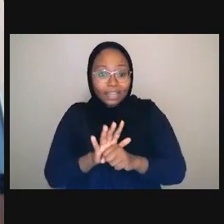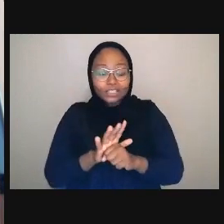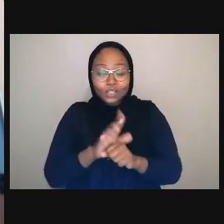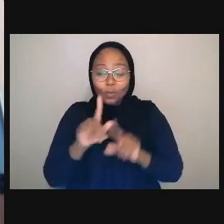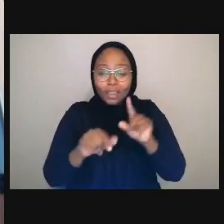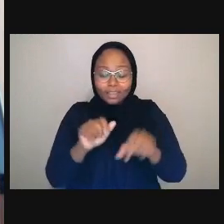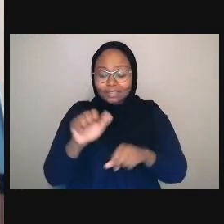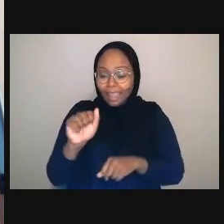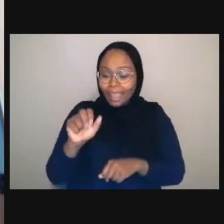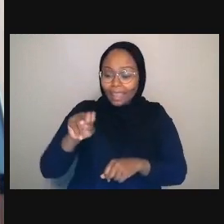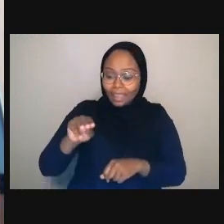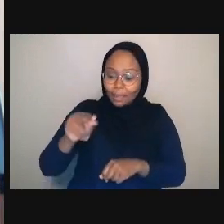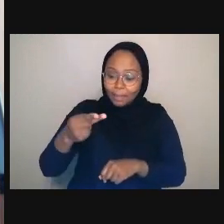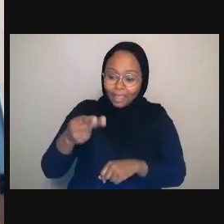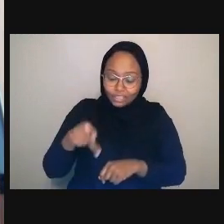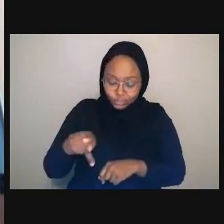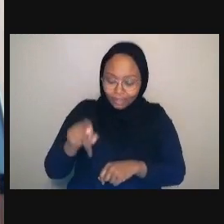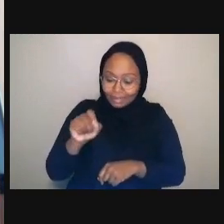at